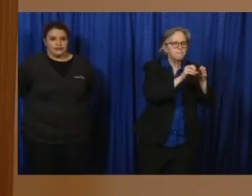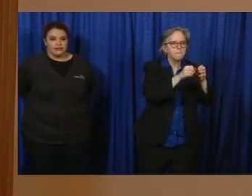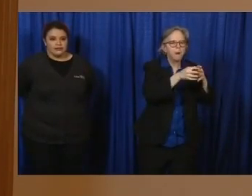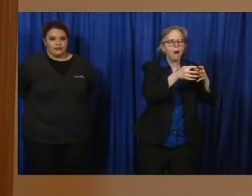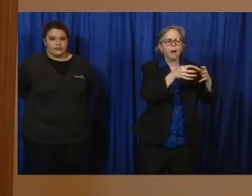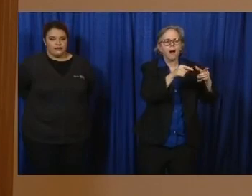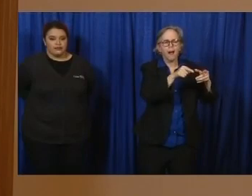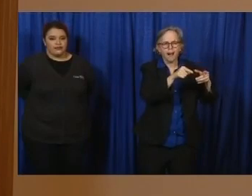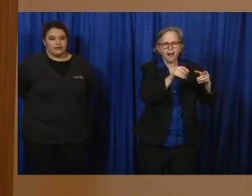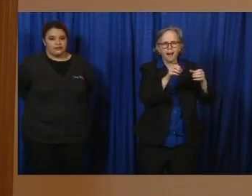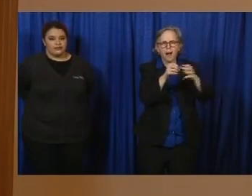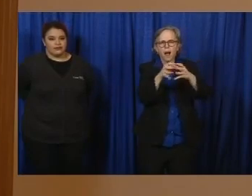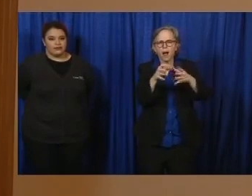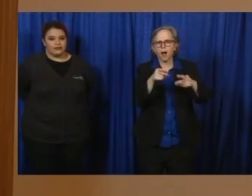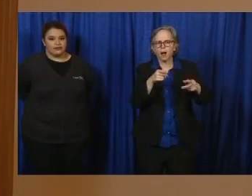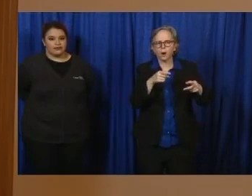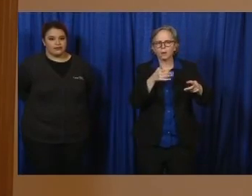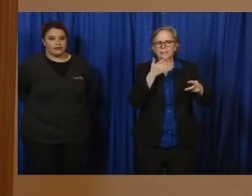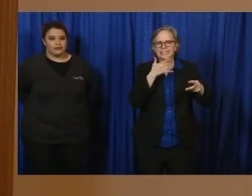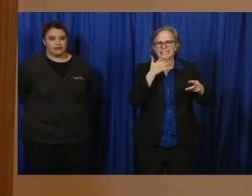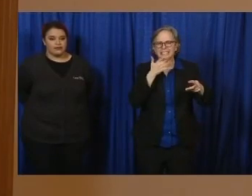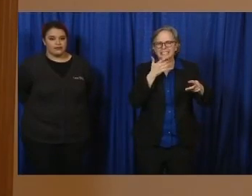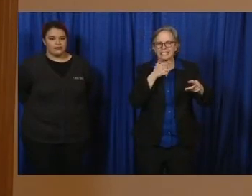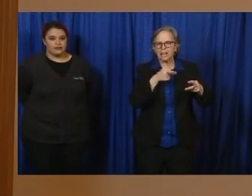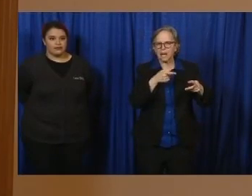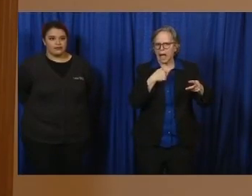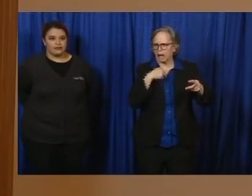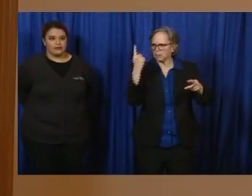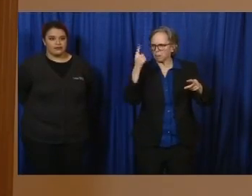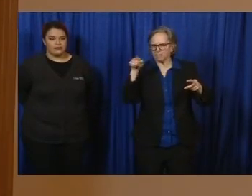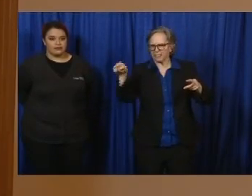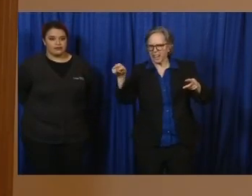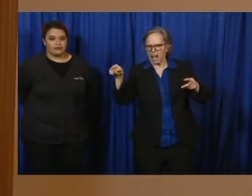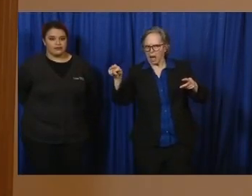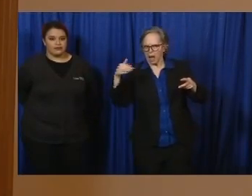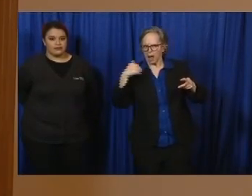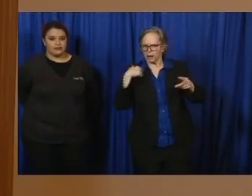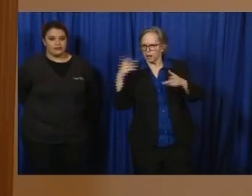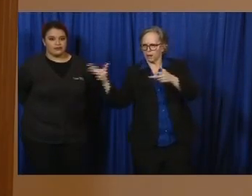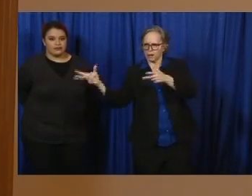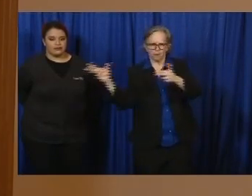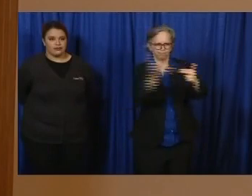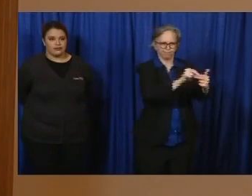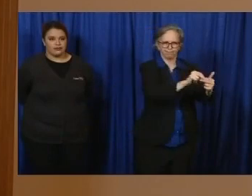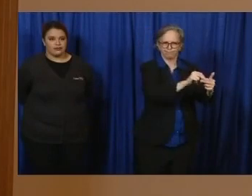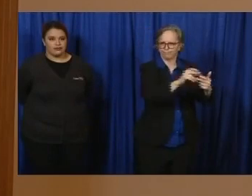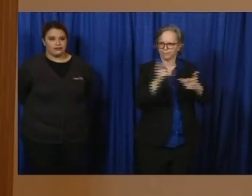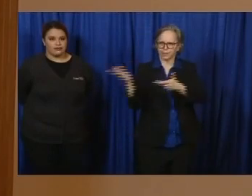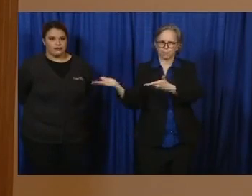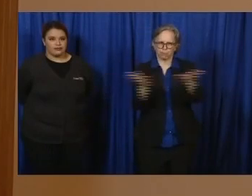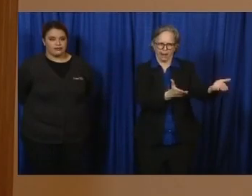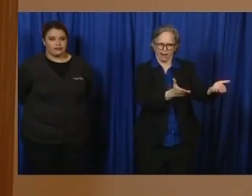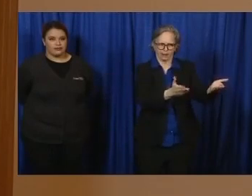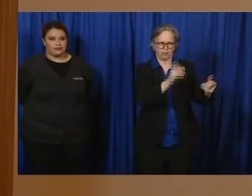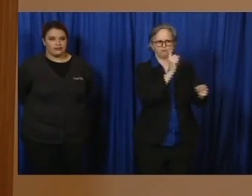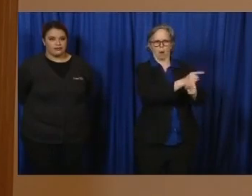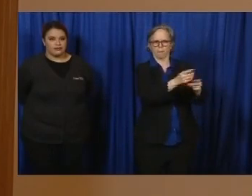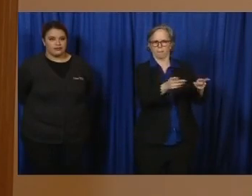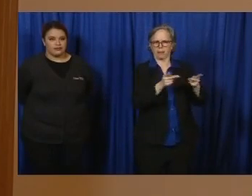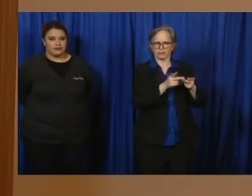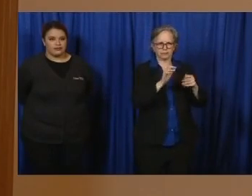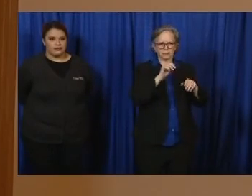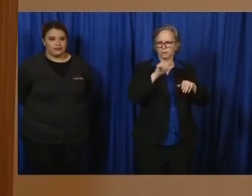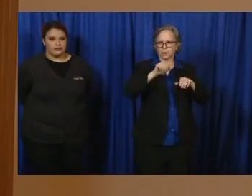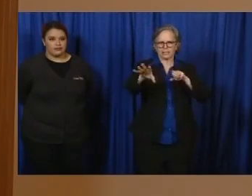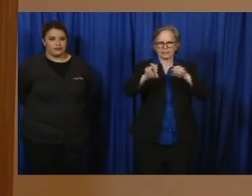this PPE, and we've just received a shipment. Our job will be to get that out to the right place at the right time. So it's the logistics of